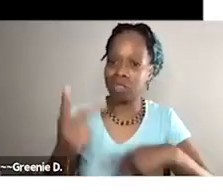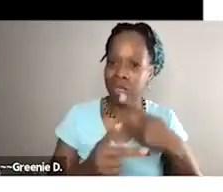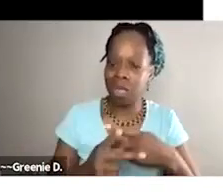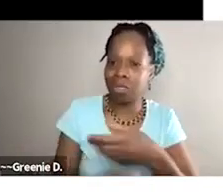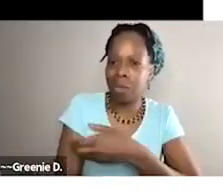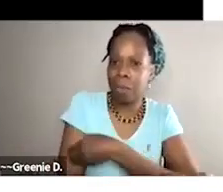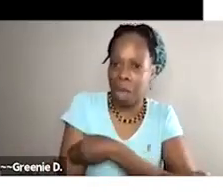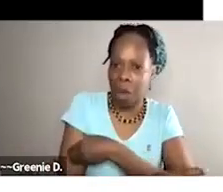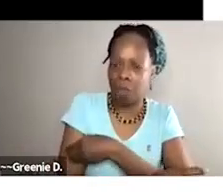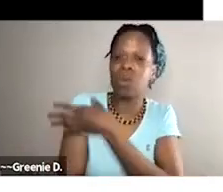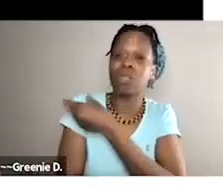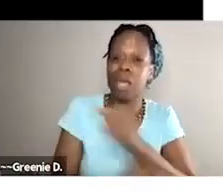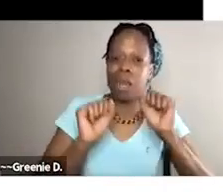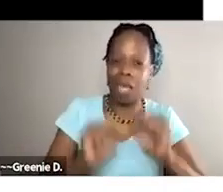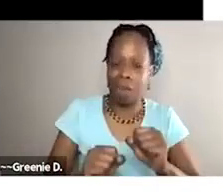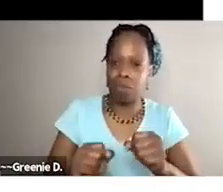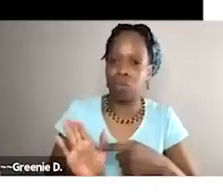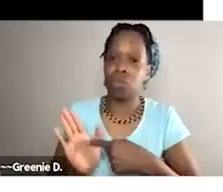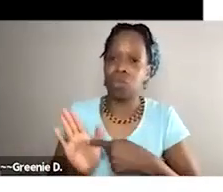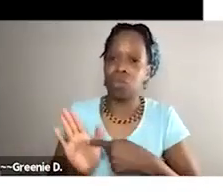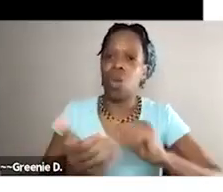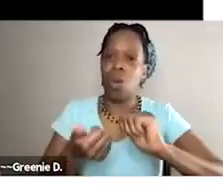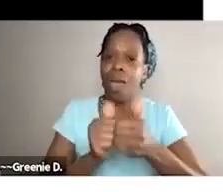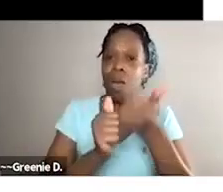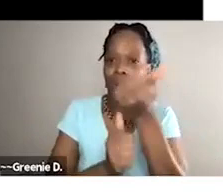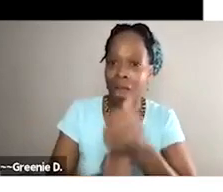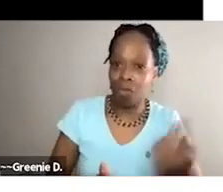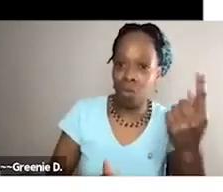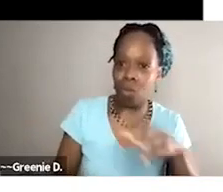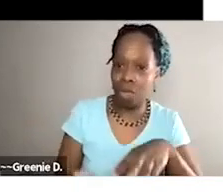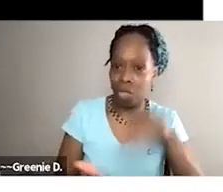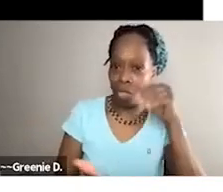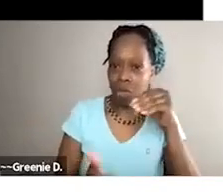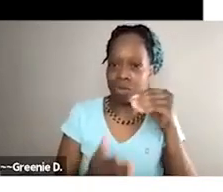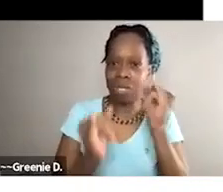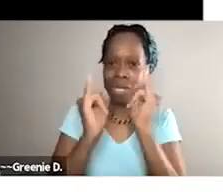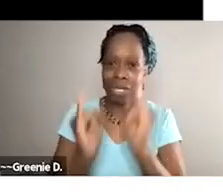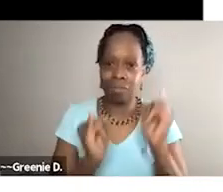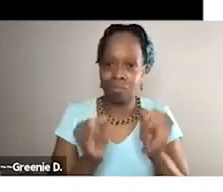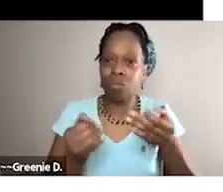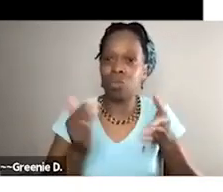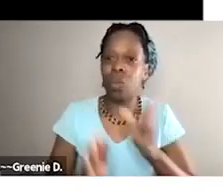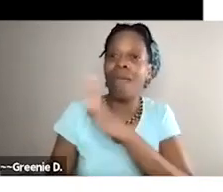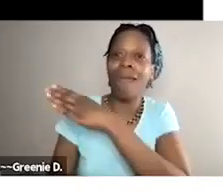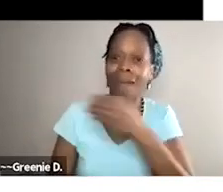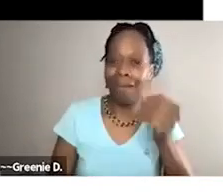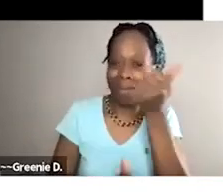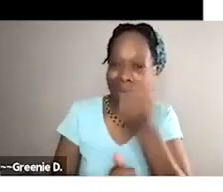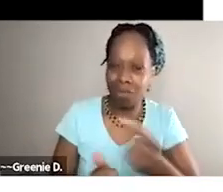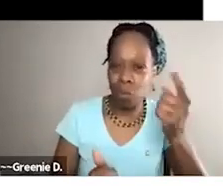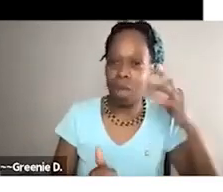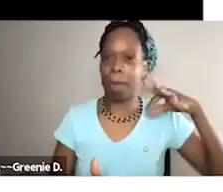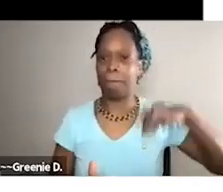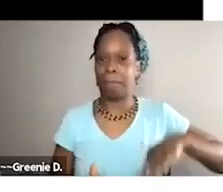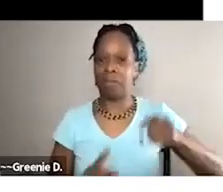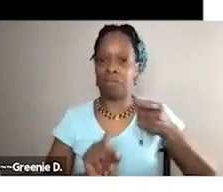everyone learns in their own way and everyone benefits from that fact and from the diversity of learning styles in